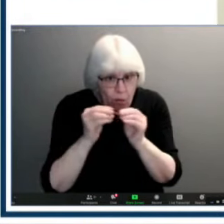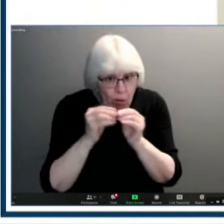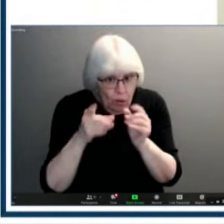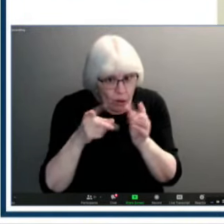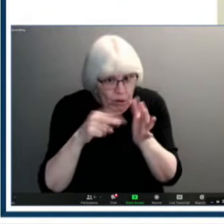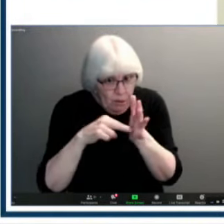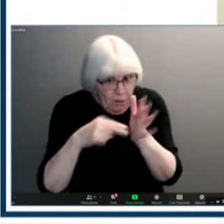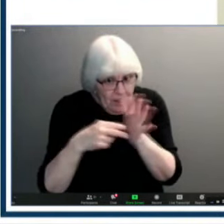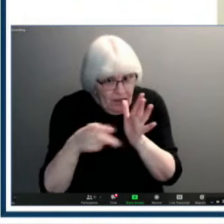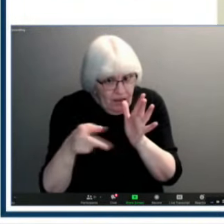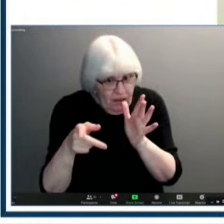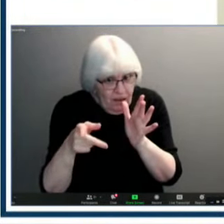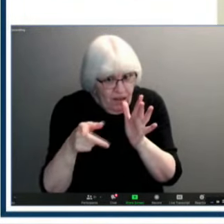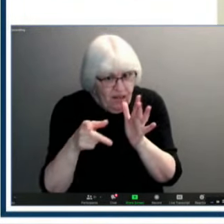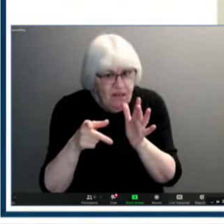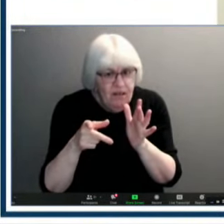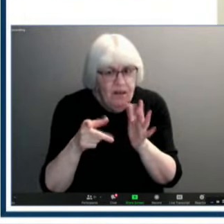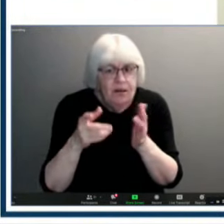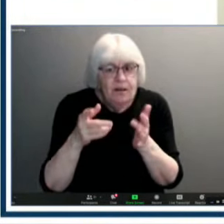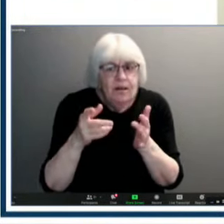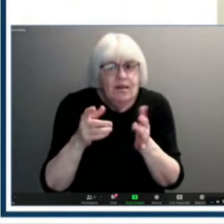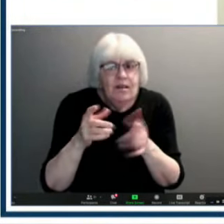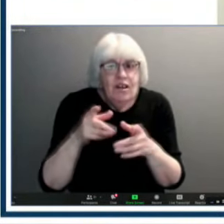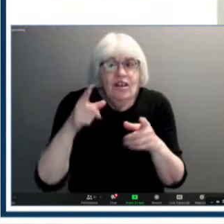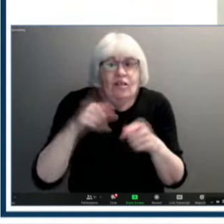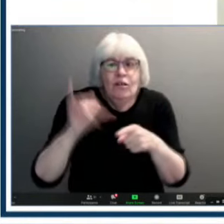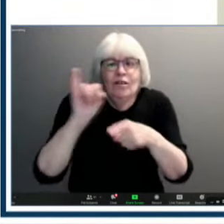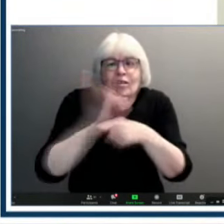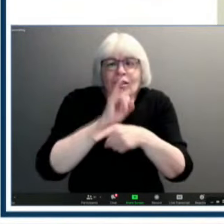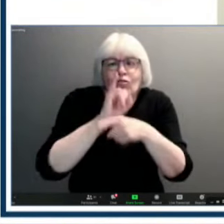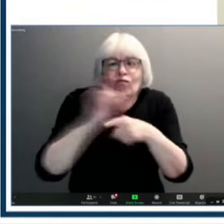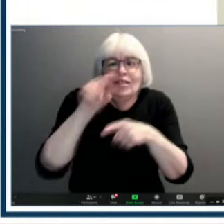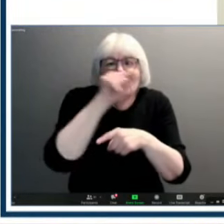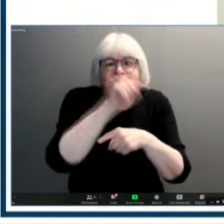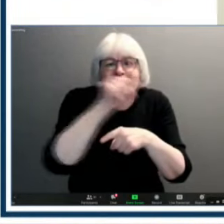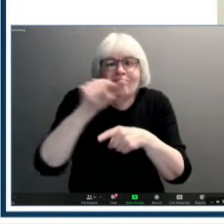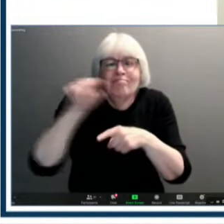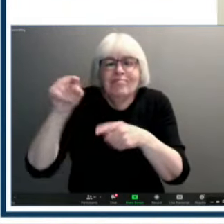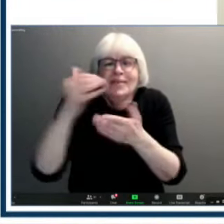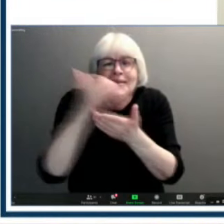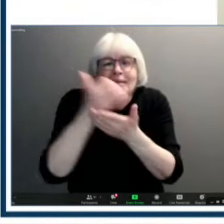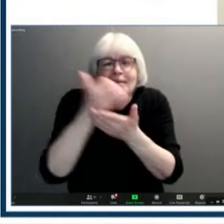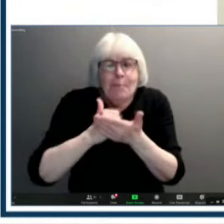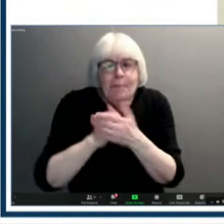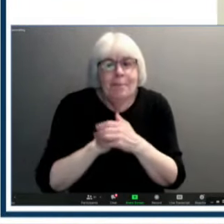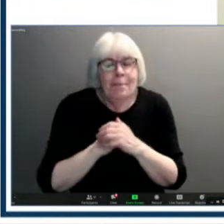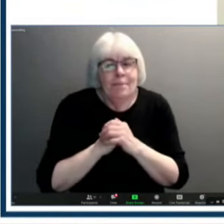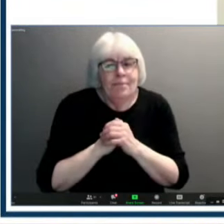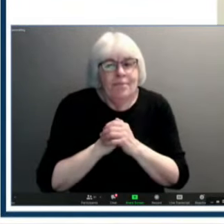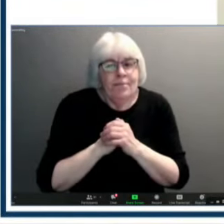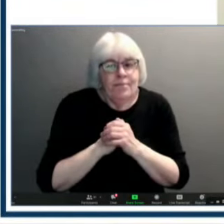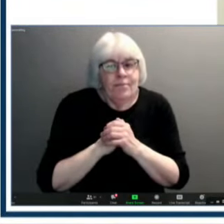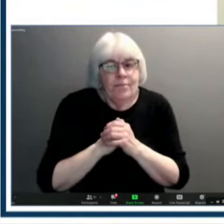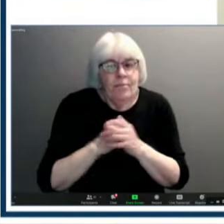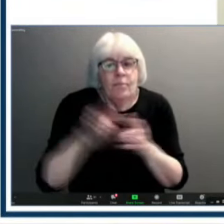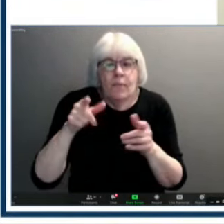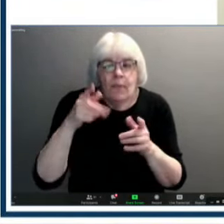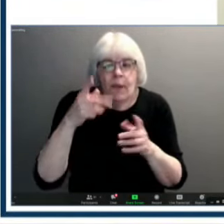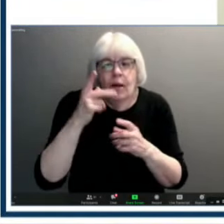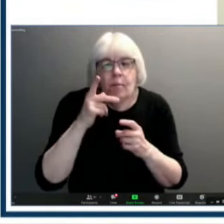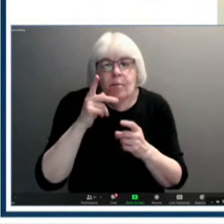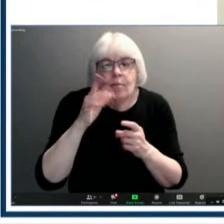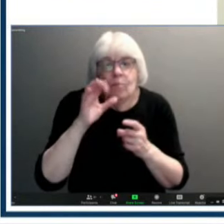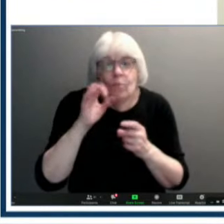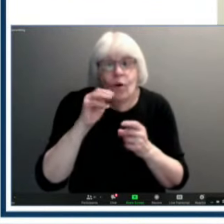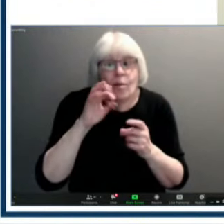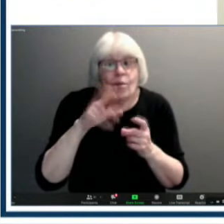industries. Yeah, I mean, look, we're looking at lessons learned from last time. We're hearing from